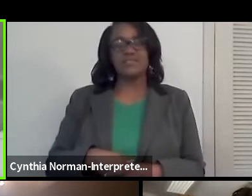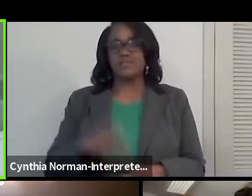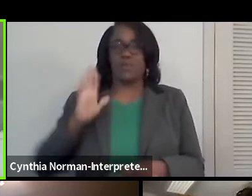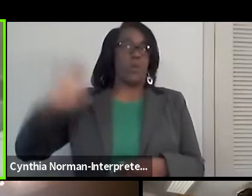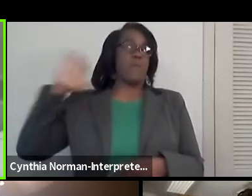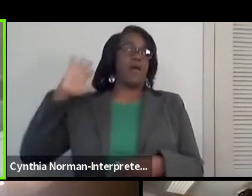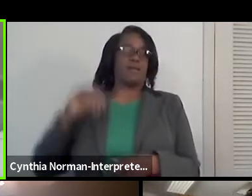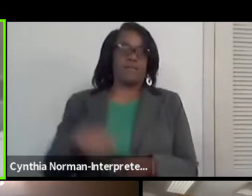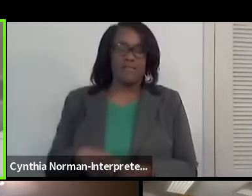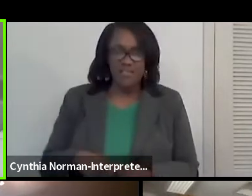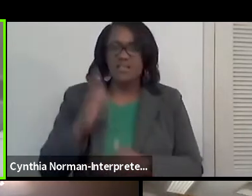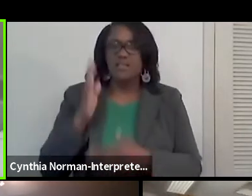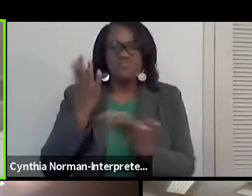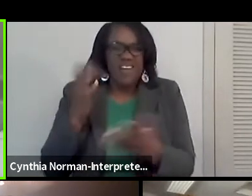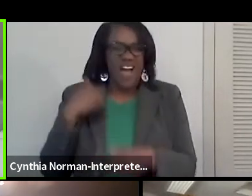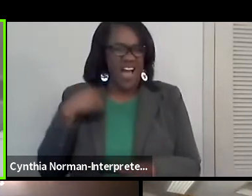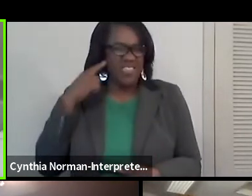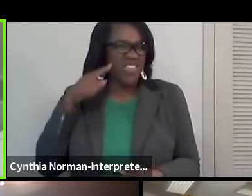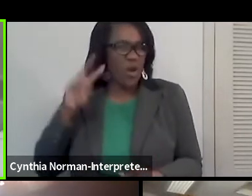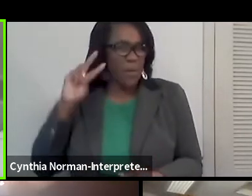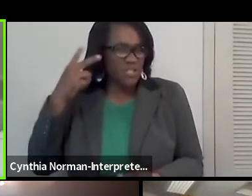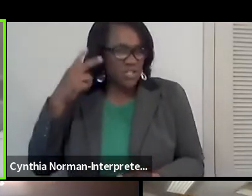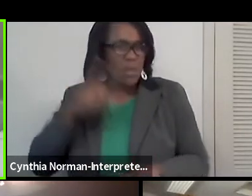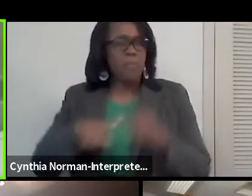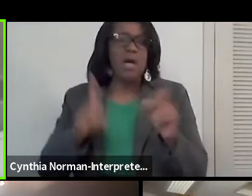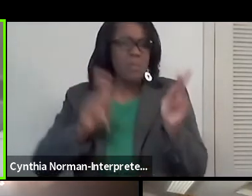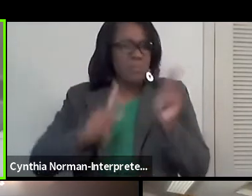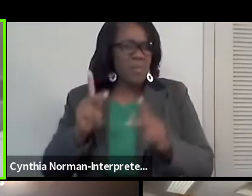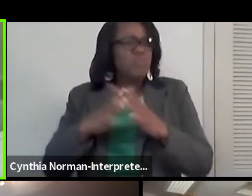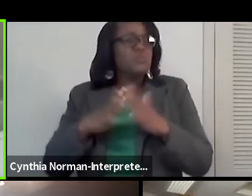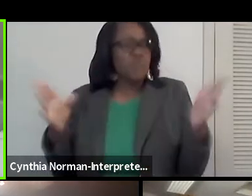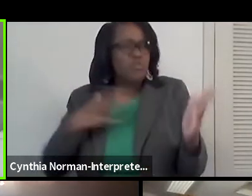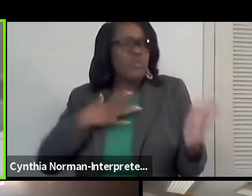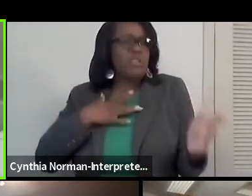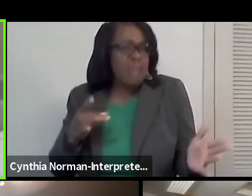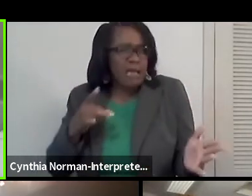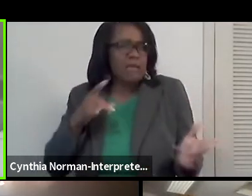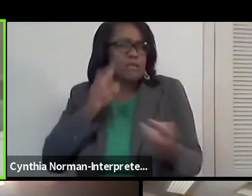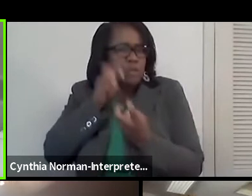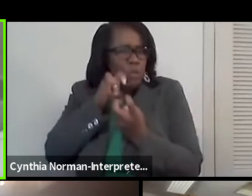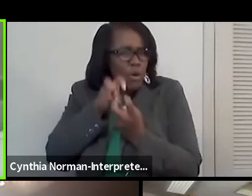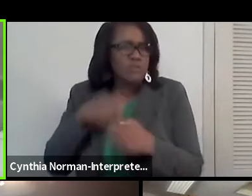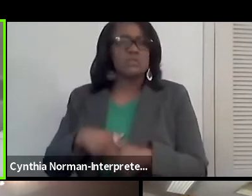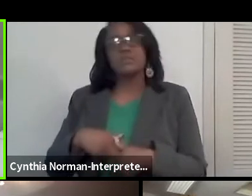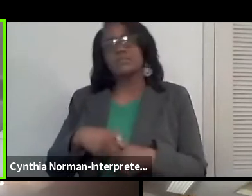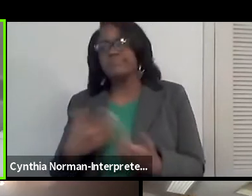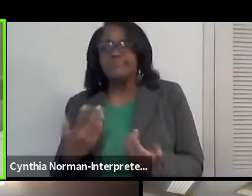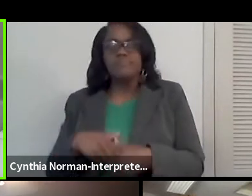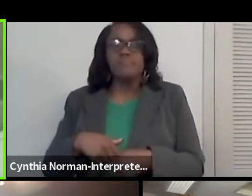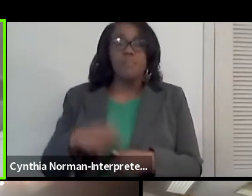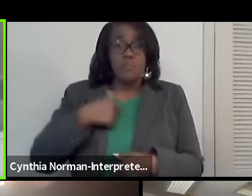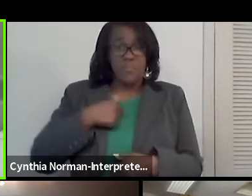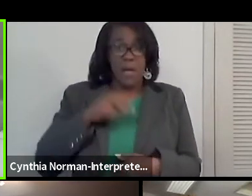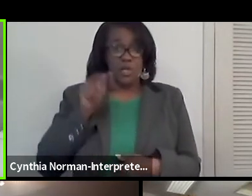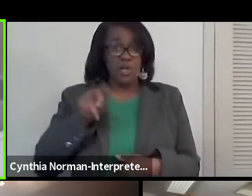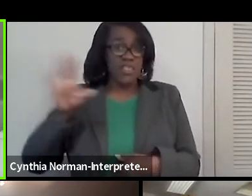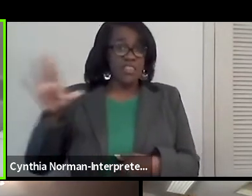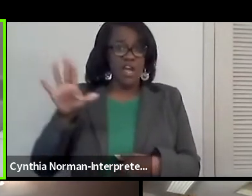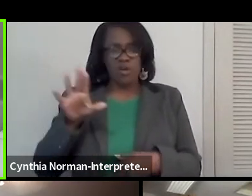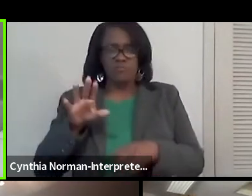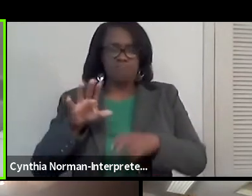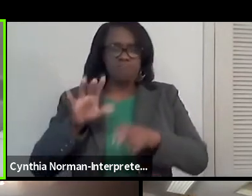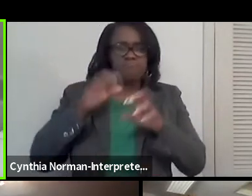which maybe they're somewhat misunderstood, but I think people generally still like squirrels. Maybe I'm wrong. I was looking at their foraging habits. The